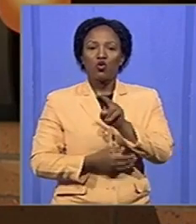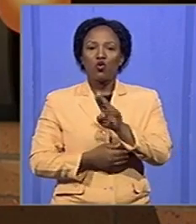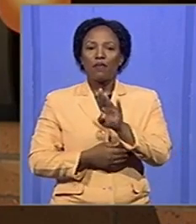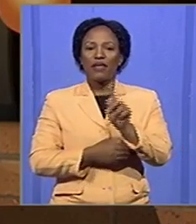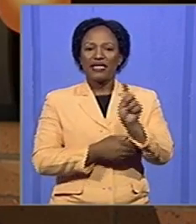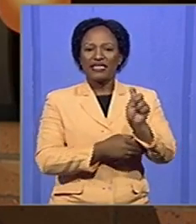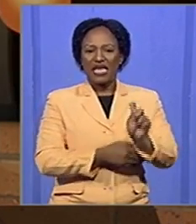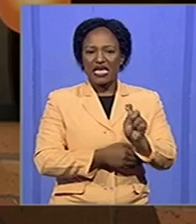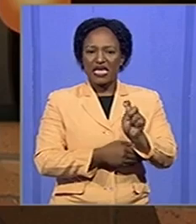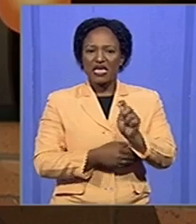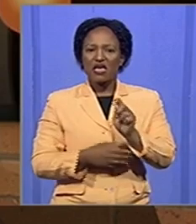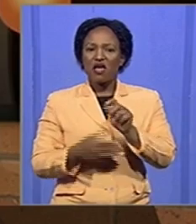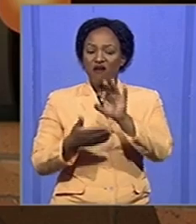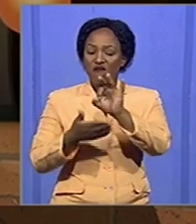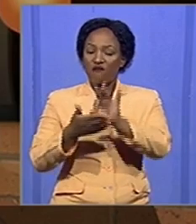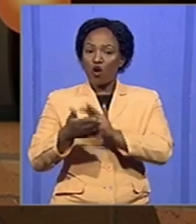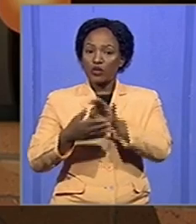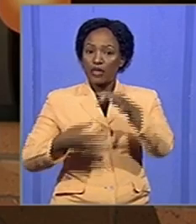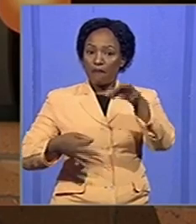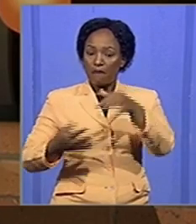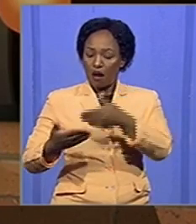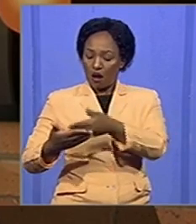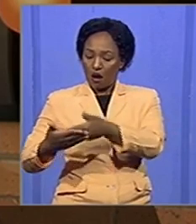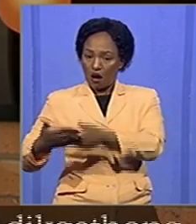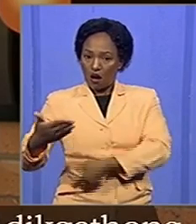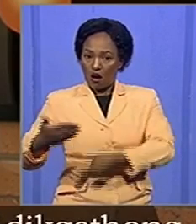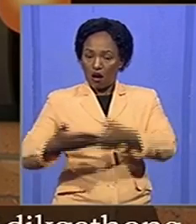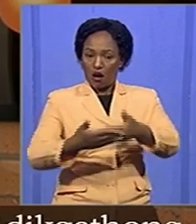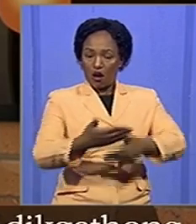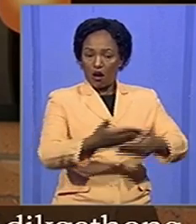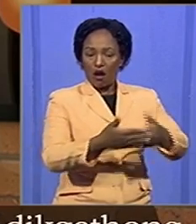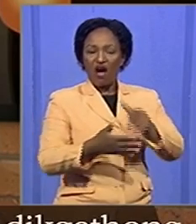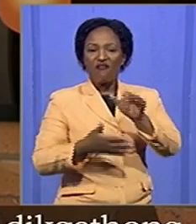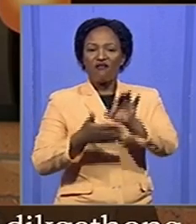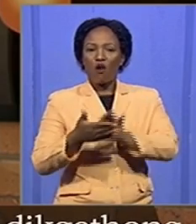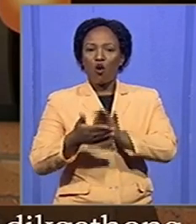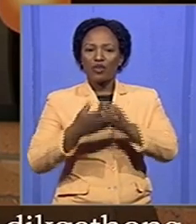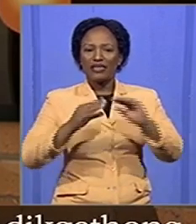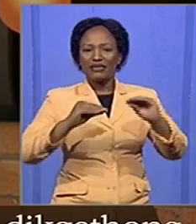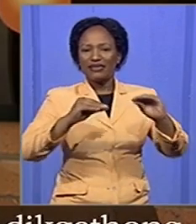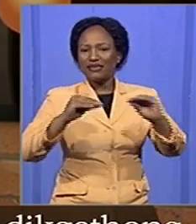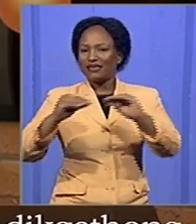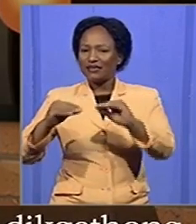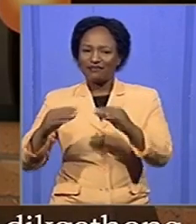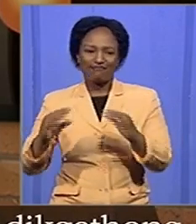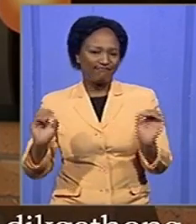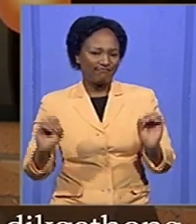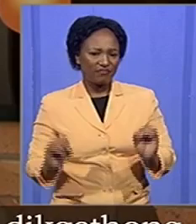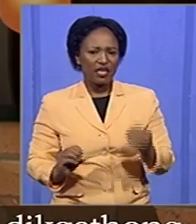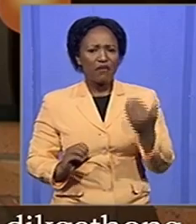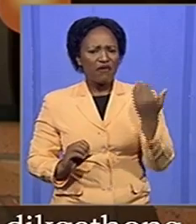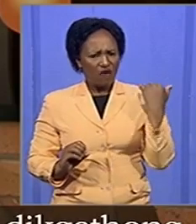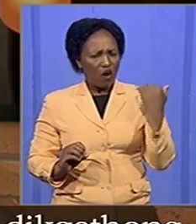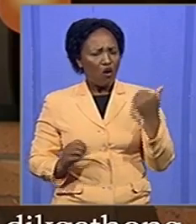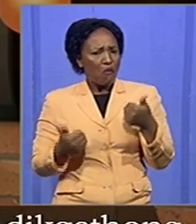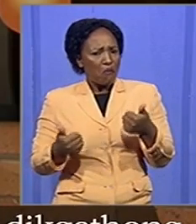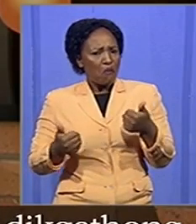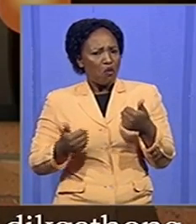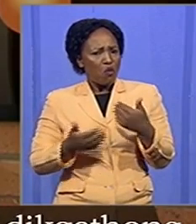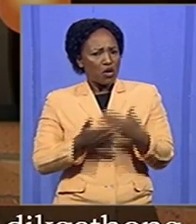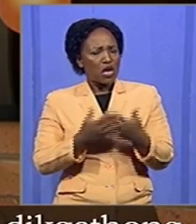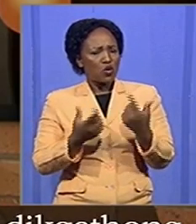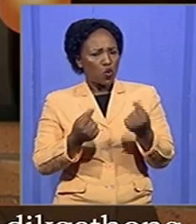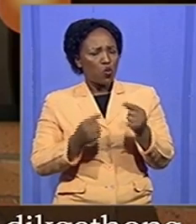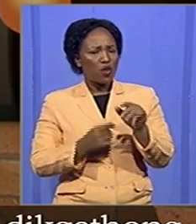to, the whole voter education is not there. Previously we used to do it,